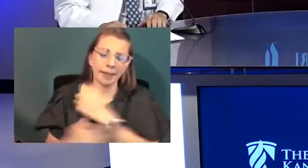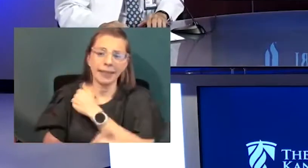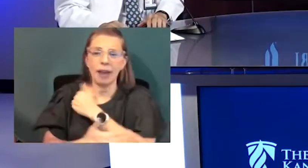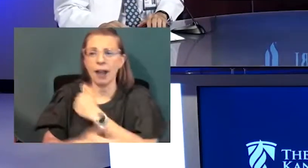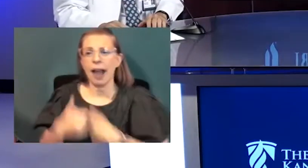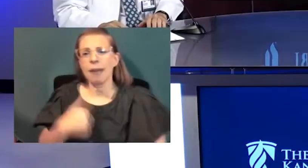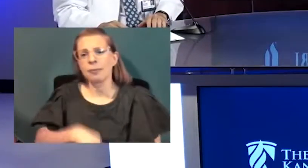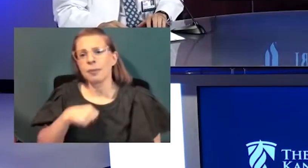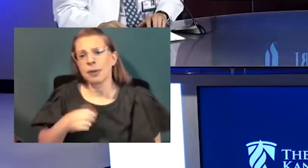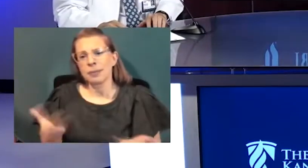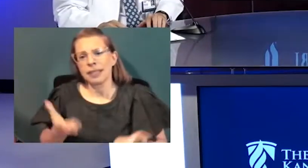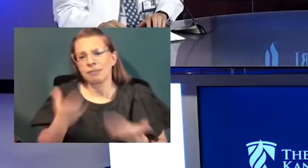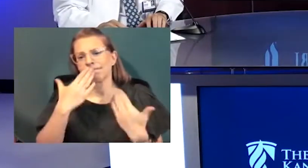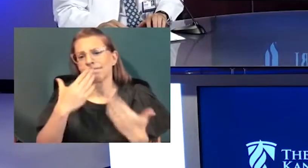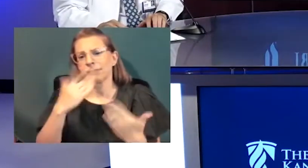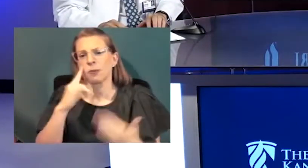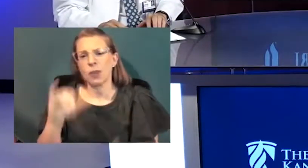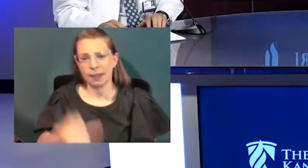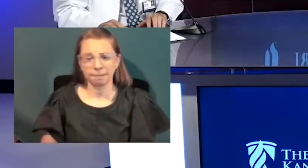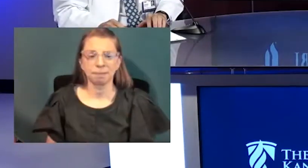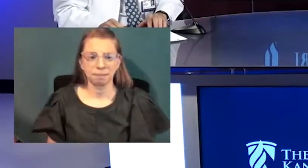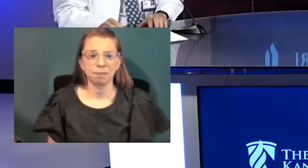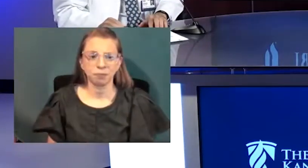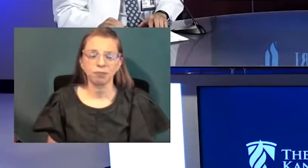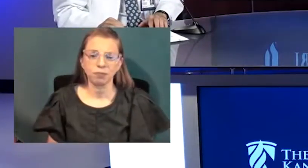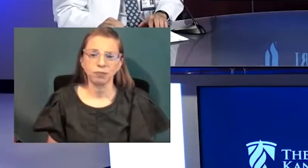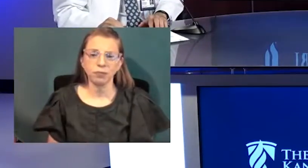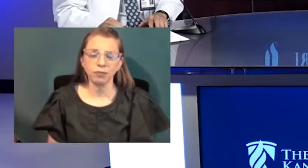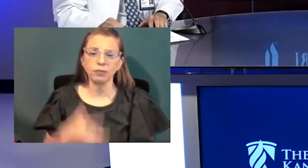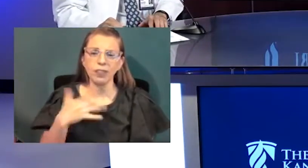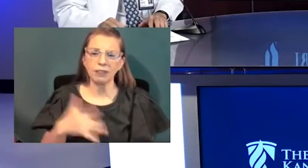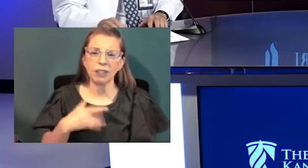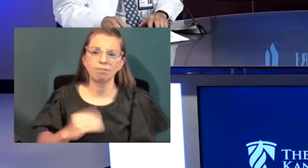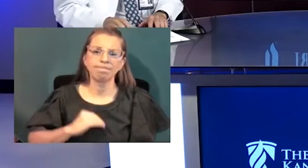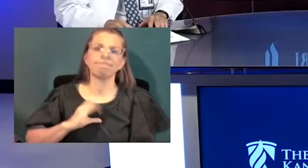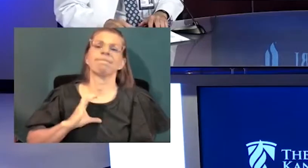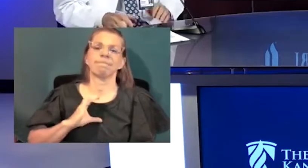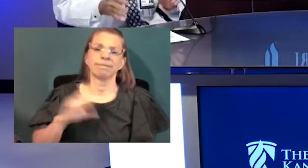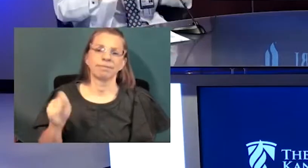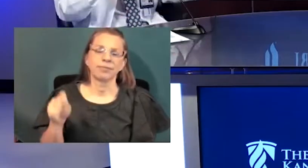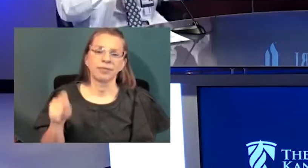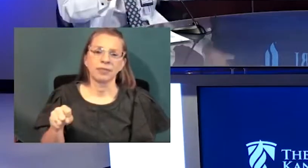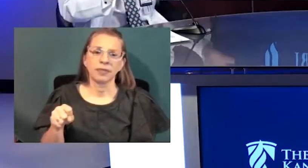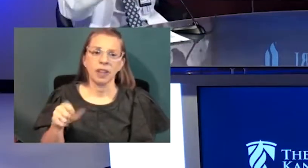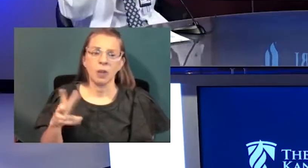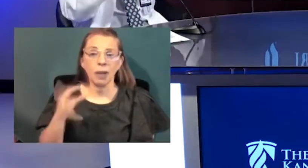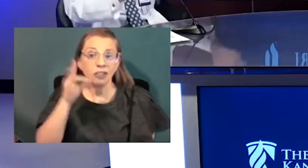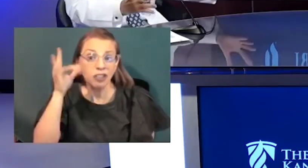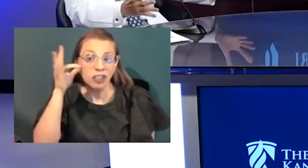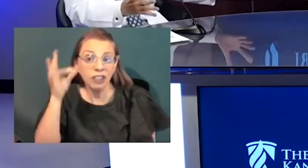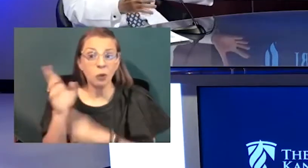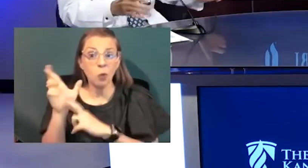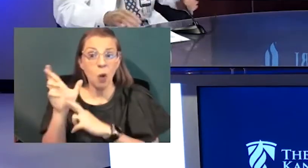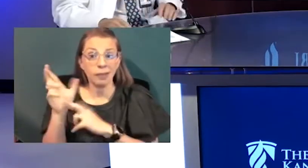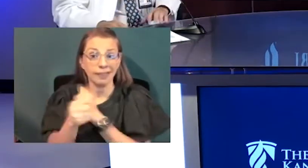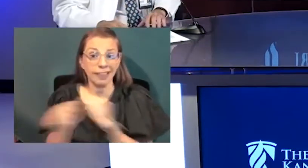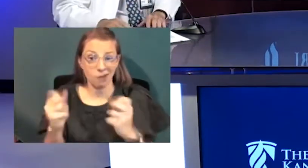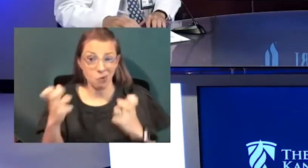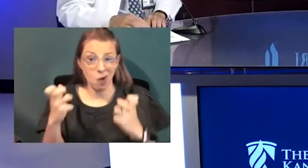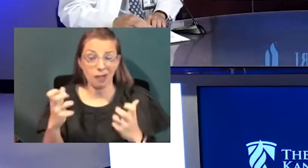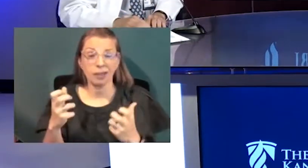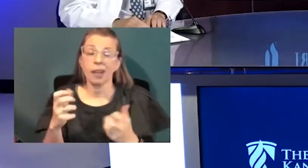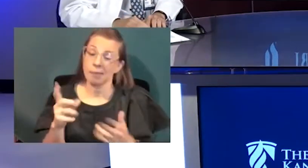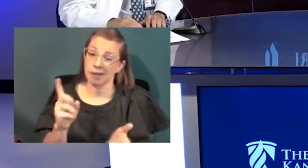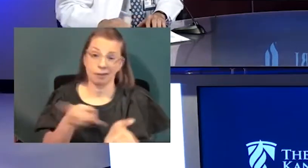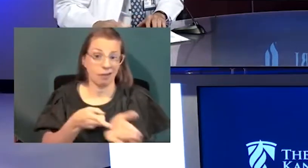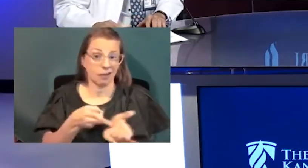thank you for that. It does make us feel good. And we know people are trying to keep the Chiefs and the Royals safe. And let's face it, we all want to get back out to the sports